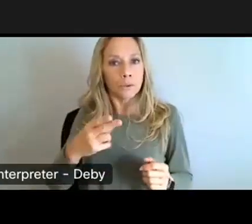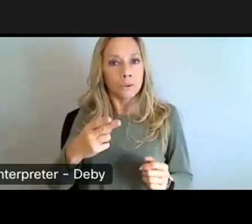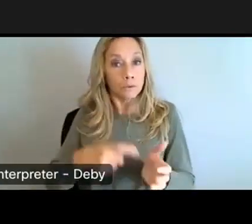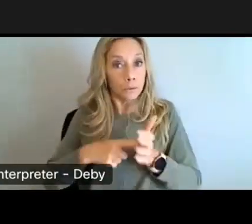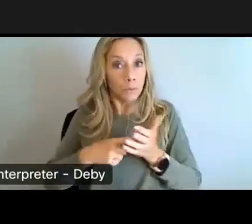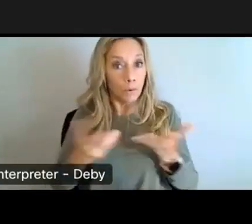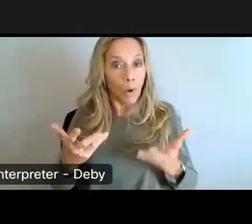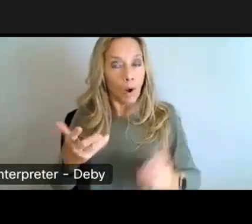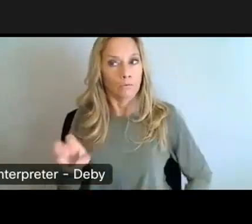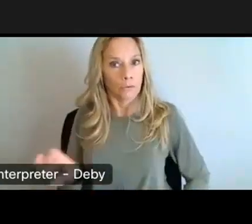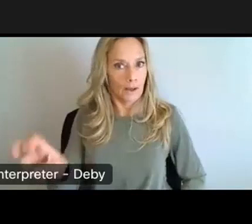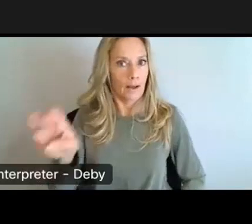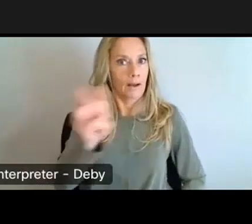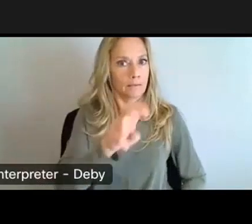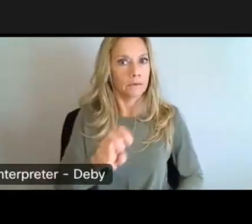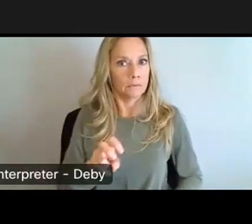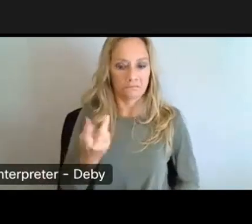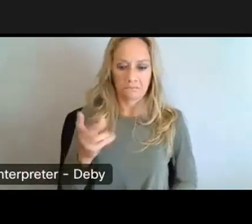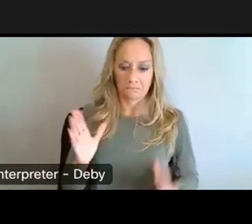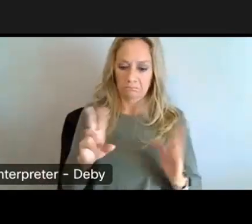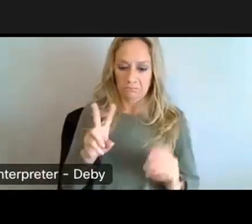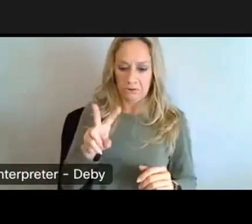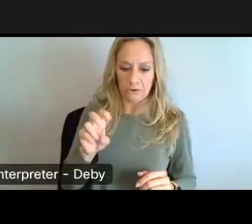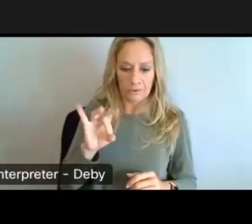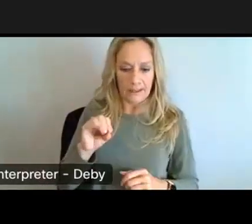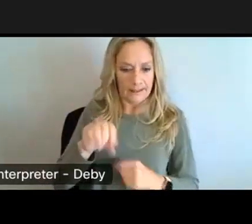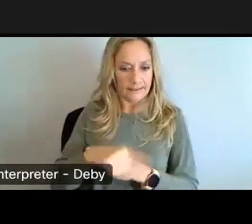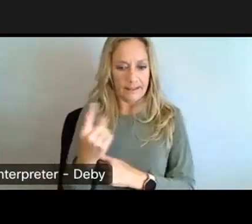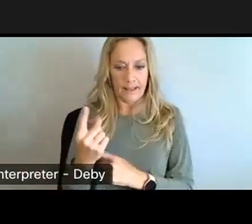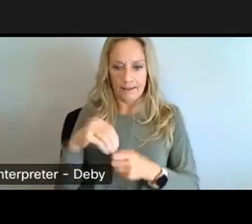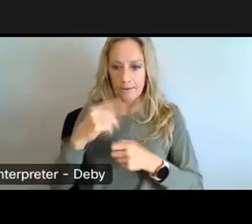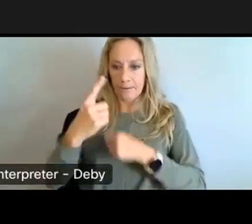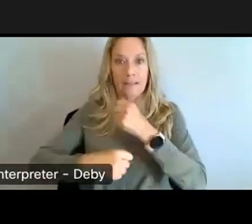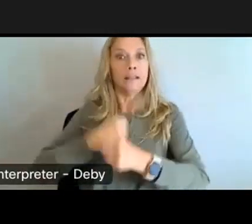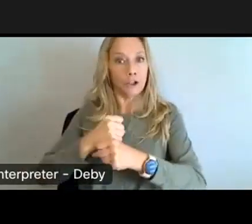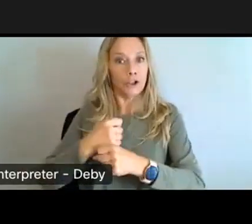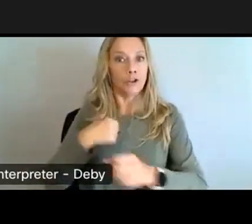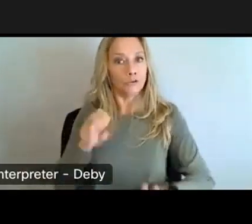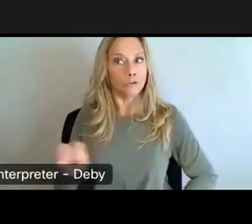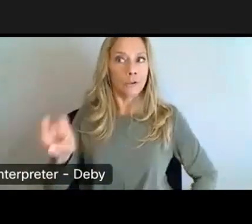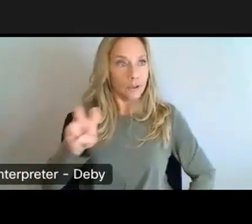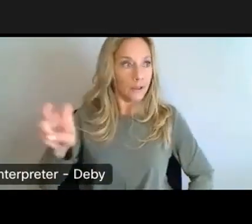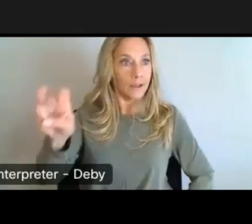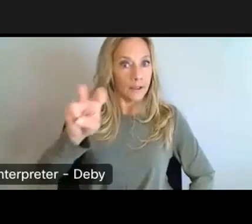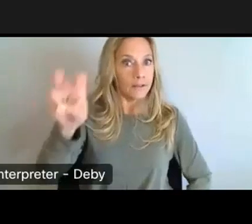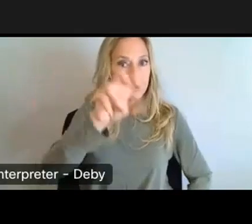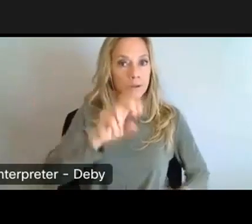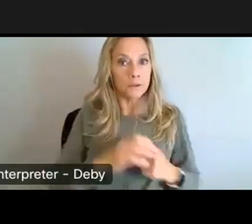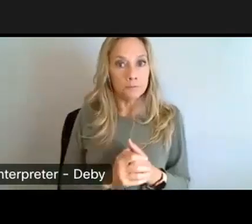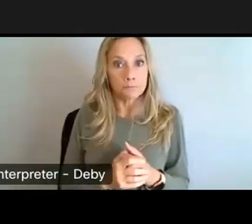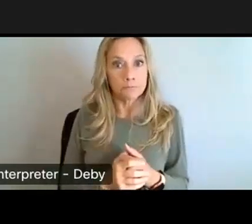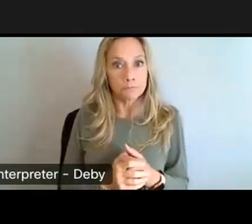travel. I was spending about 280 days on the road a year. Um, and so from